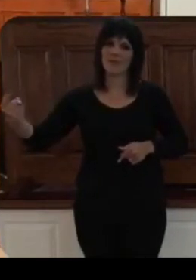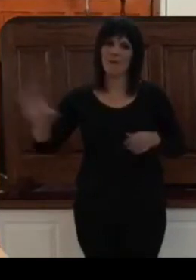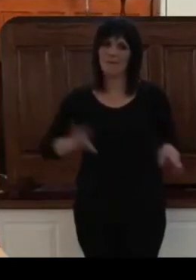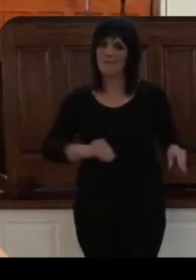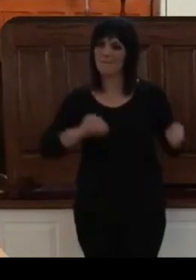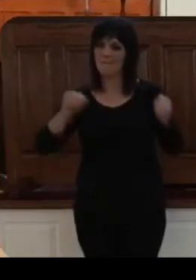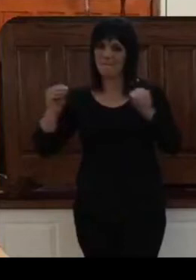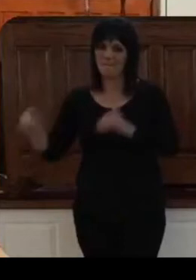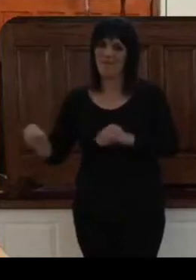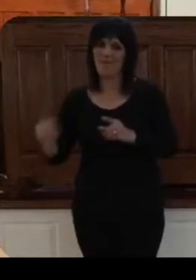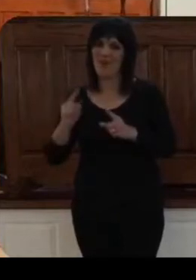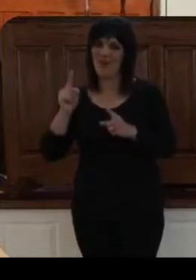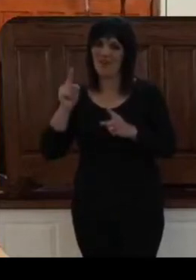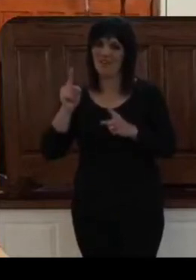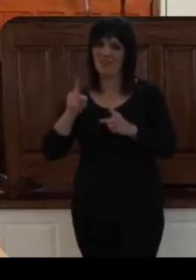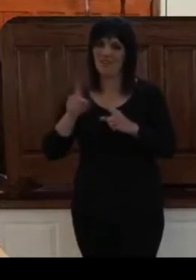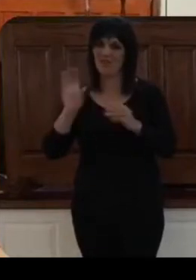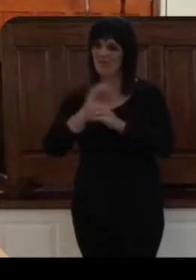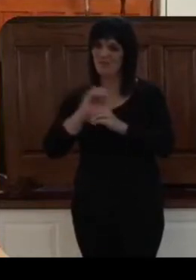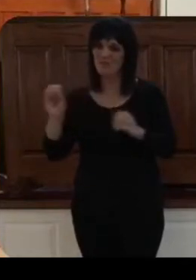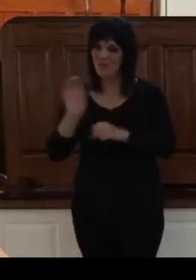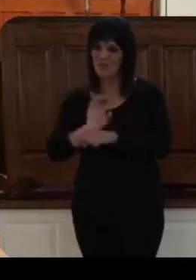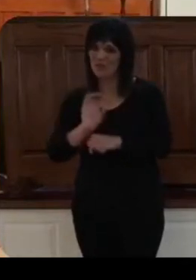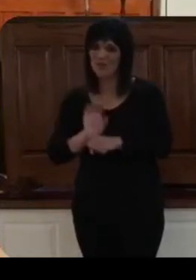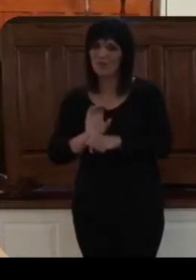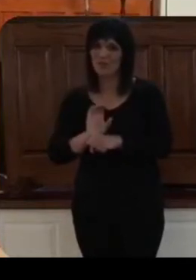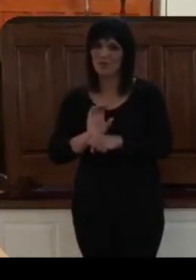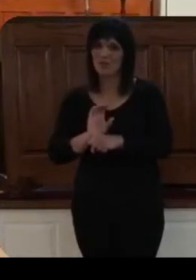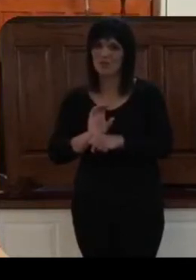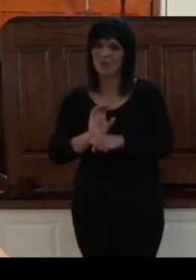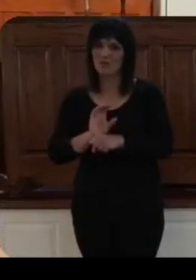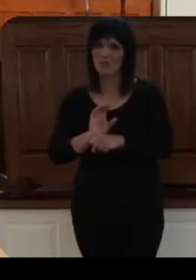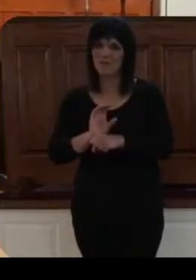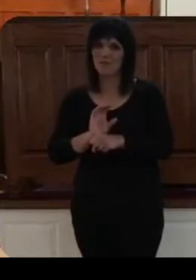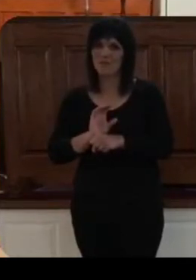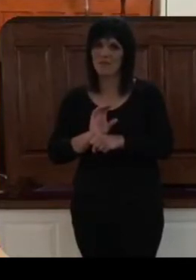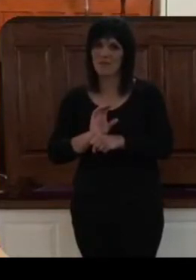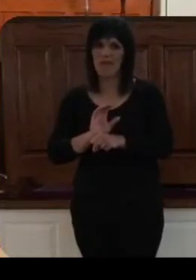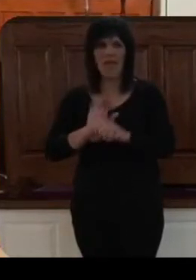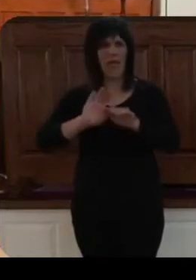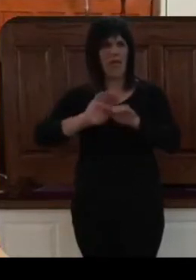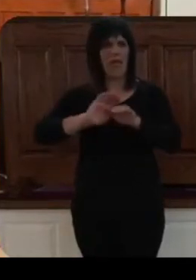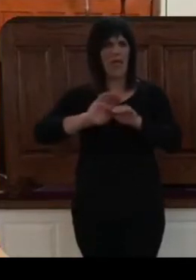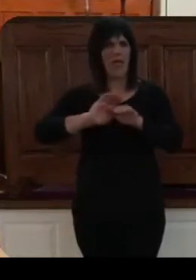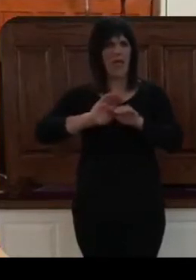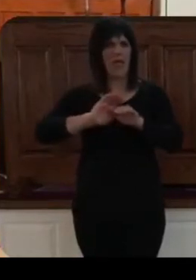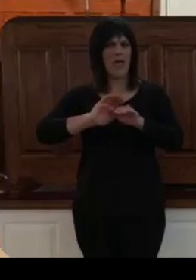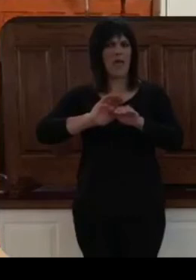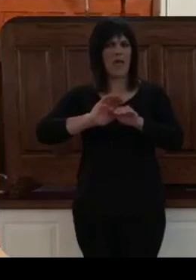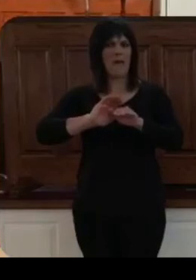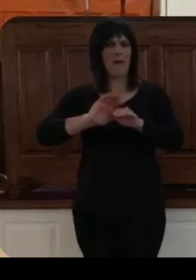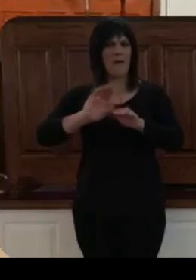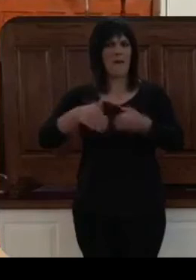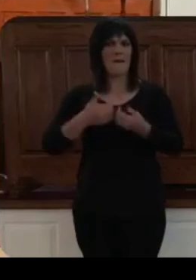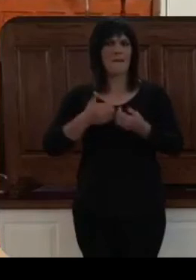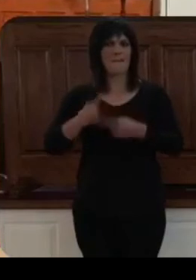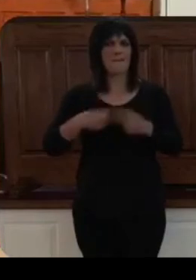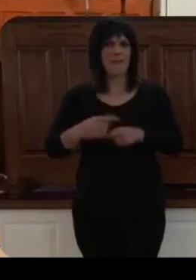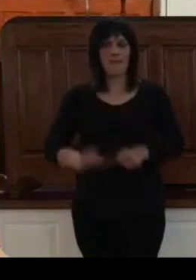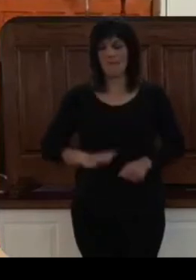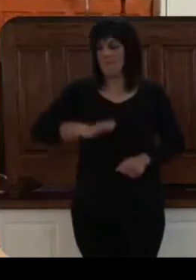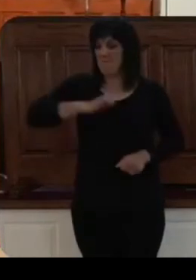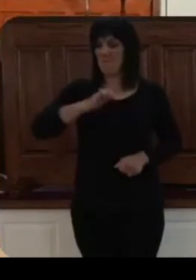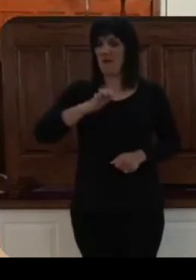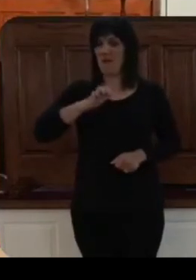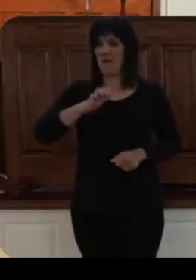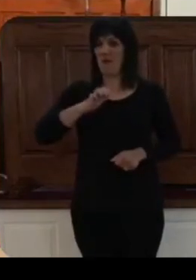church anymore, all out of bitterness. How about pride? Can pride cause separation and isolation? Absolutely. Maybe someone doesn't